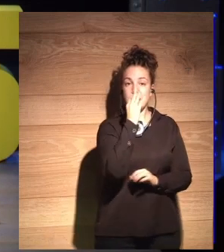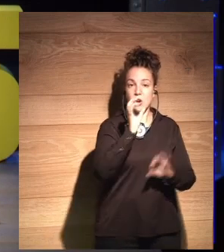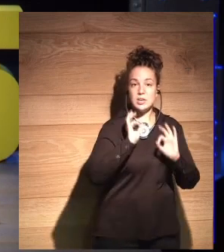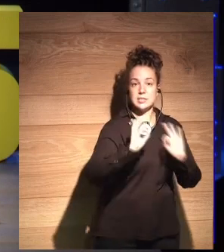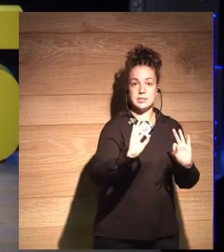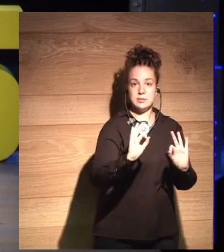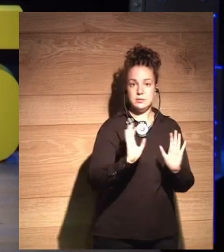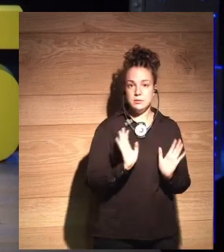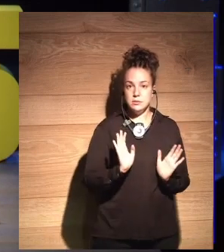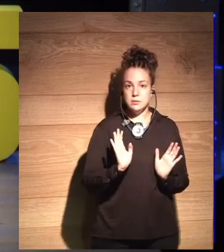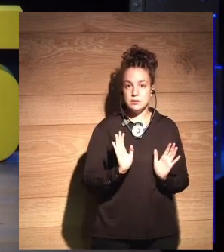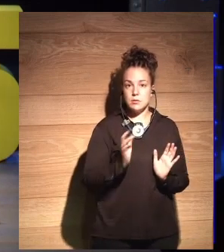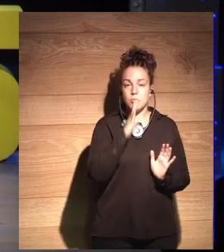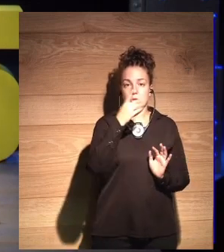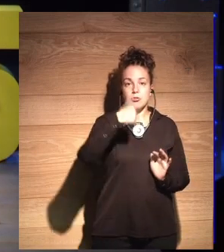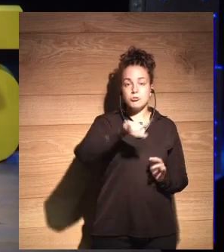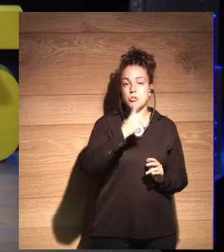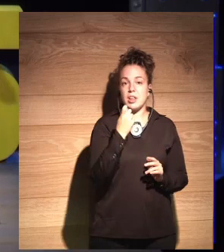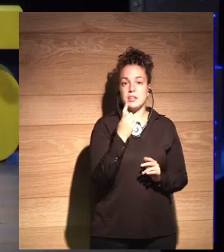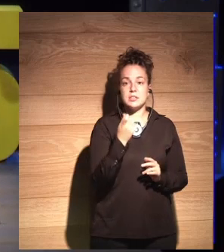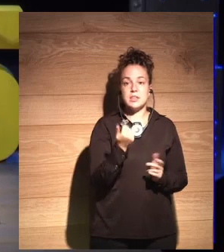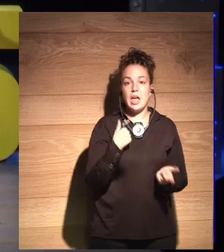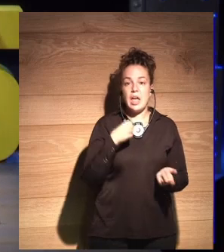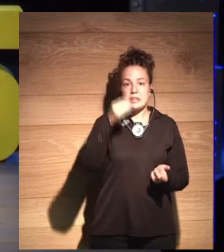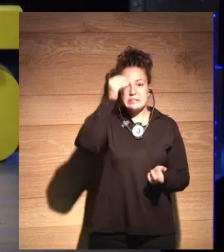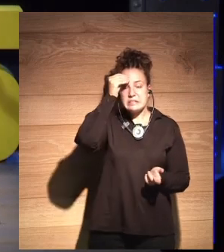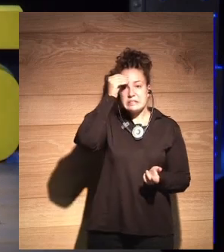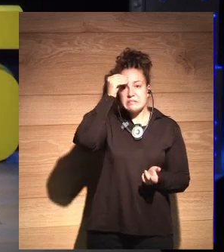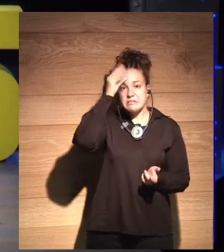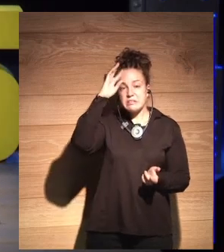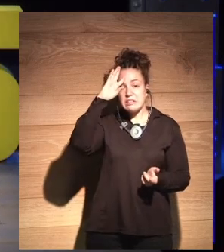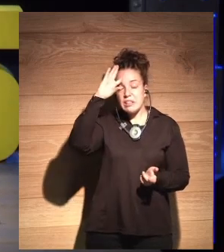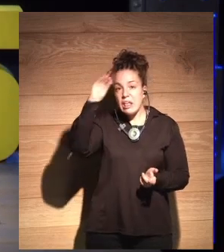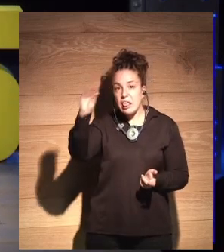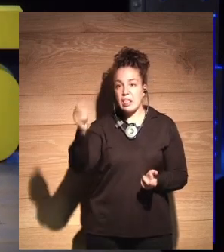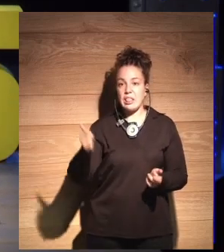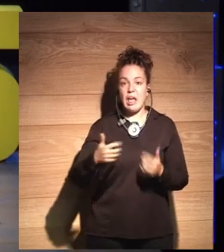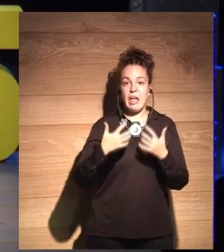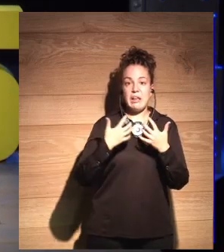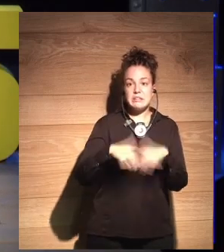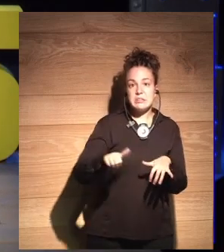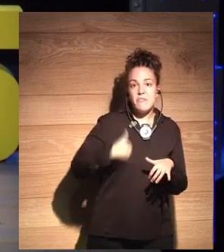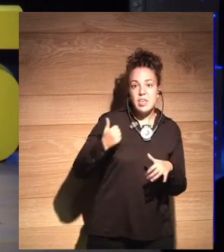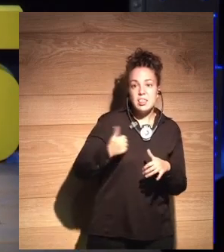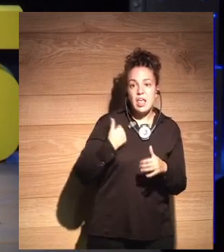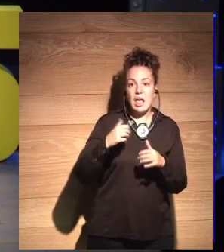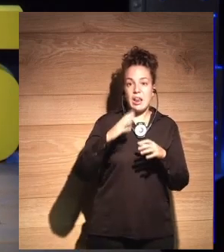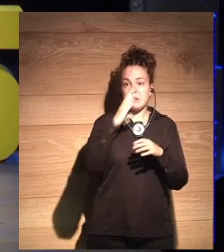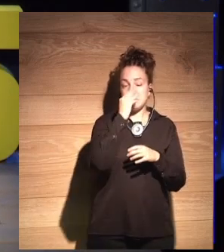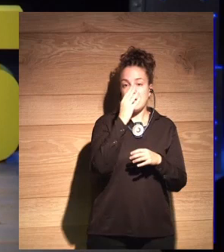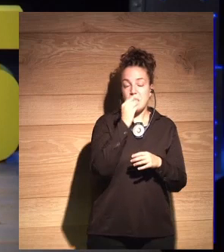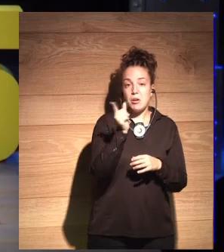AI be its own species. We know a dog is good at certain things, and we're good at certain things, but we're a